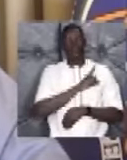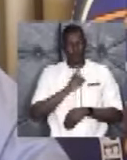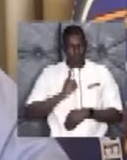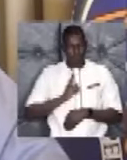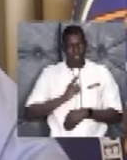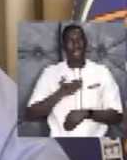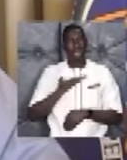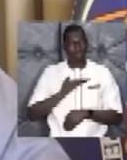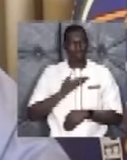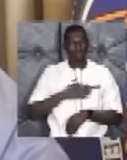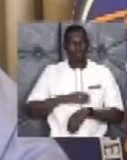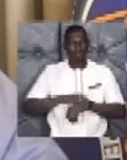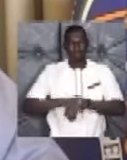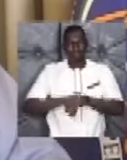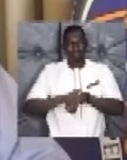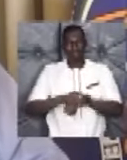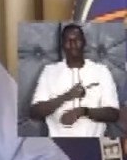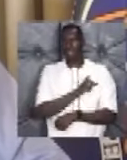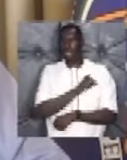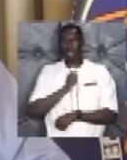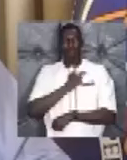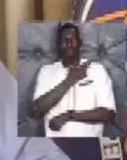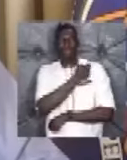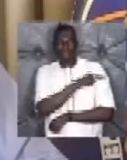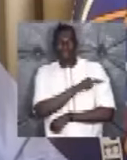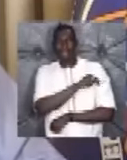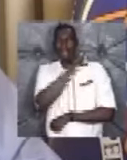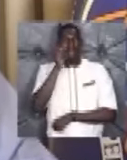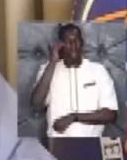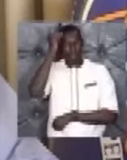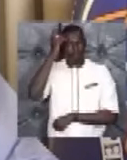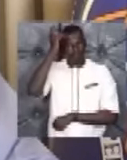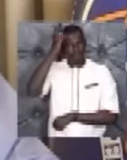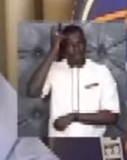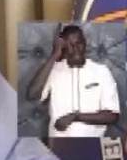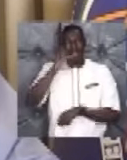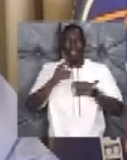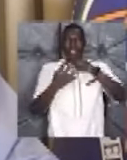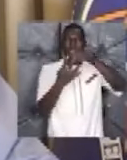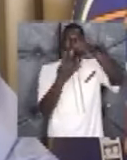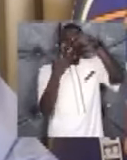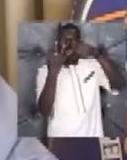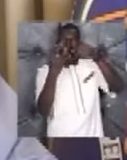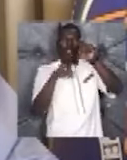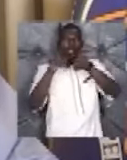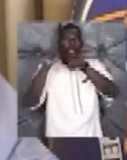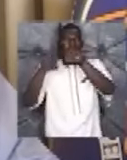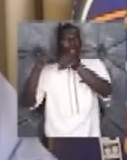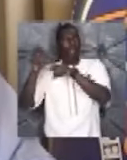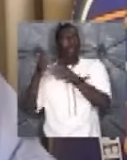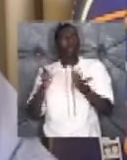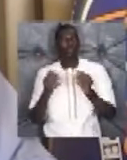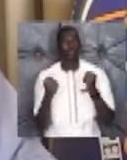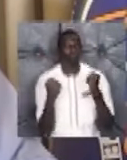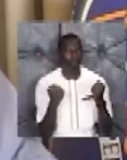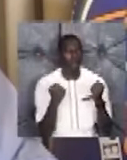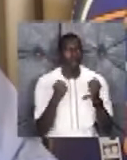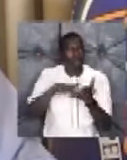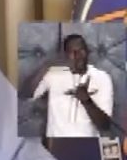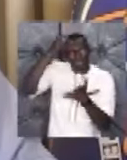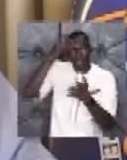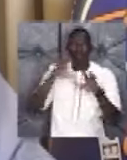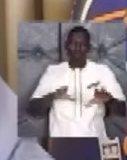let us take our religious and political diversity as a source of strength.